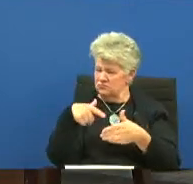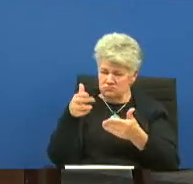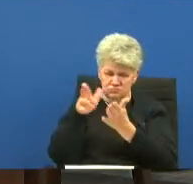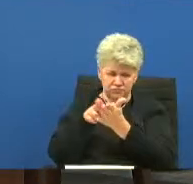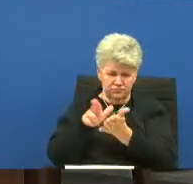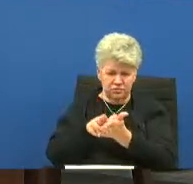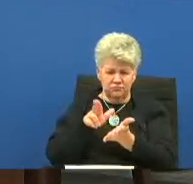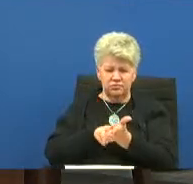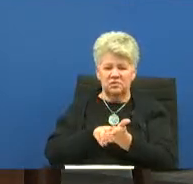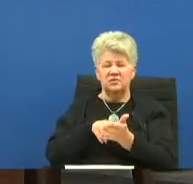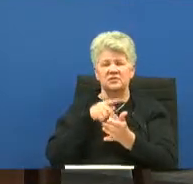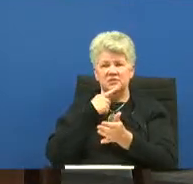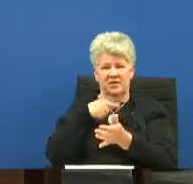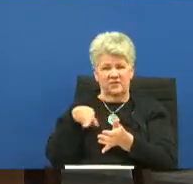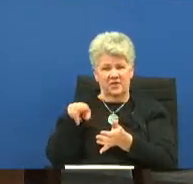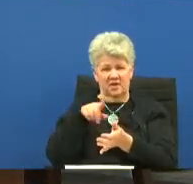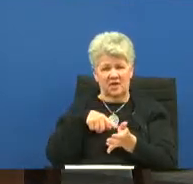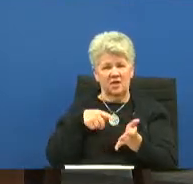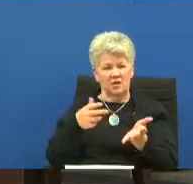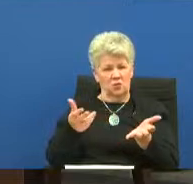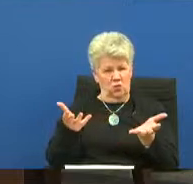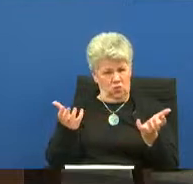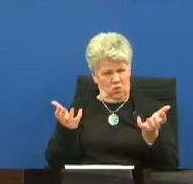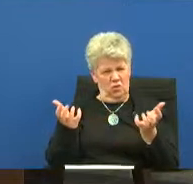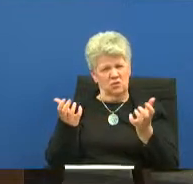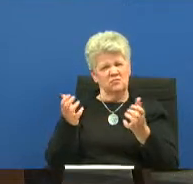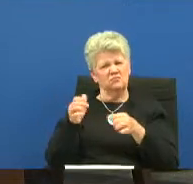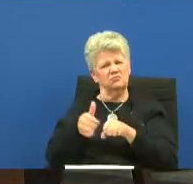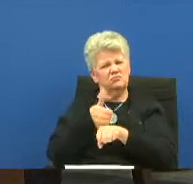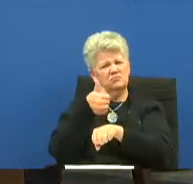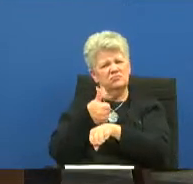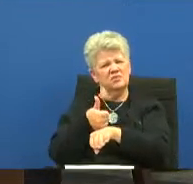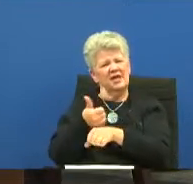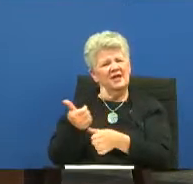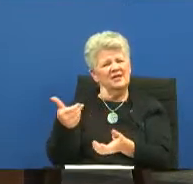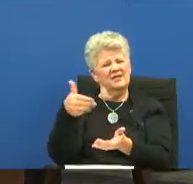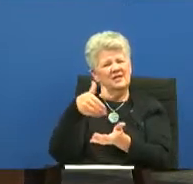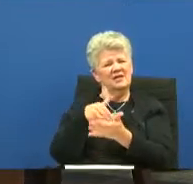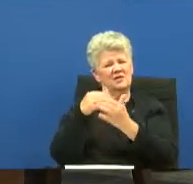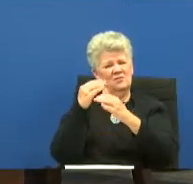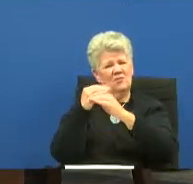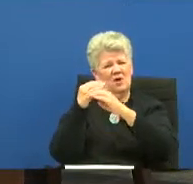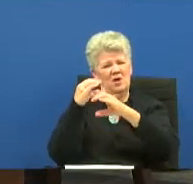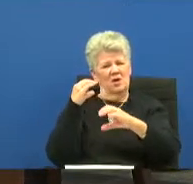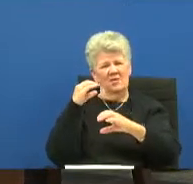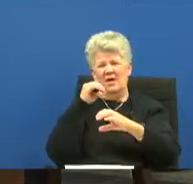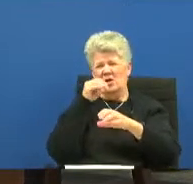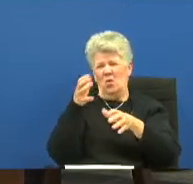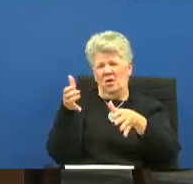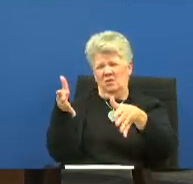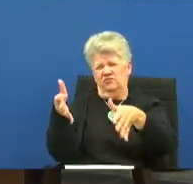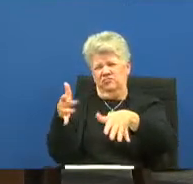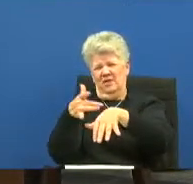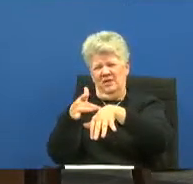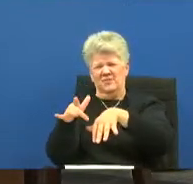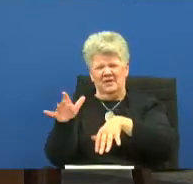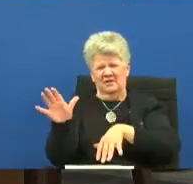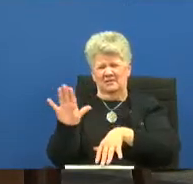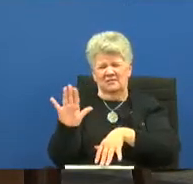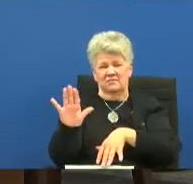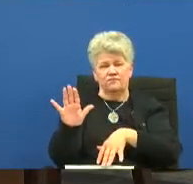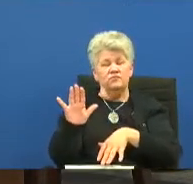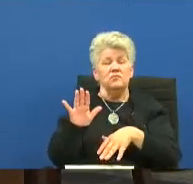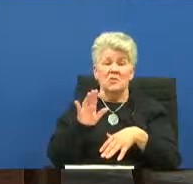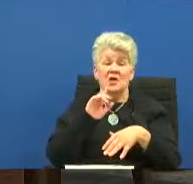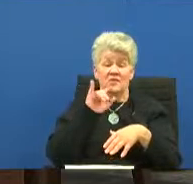a petition stating that they would like to have the mobile home park reinstituted rather than just the empty property. There's a huge